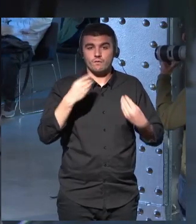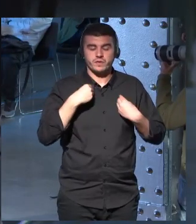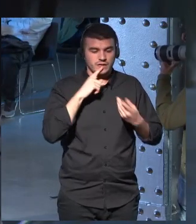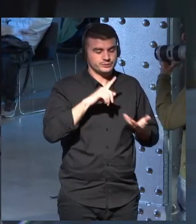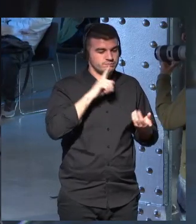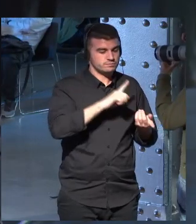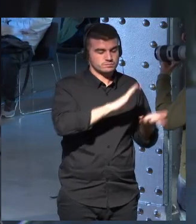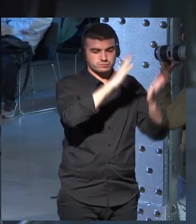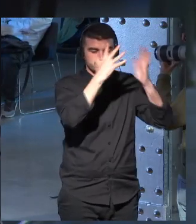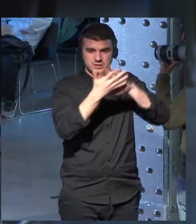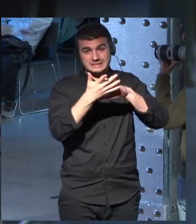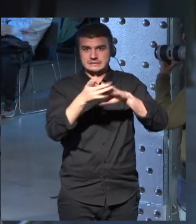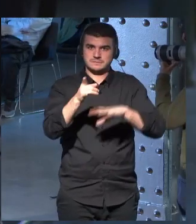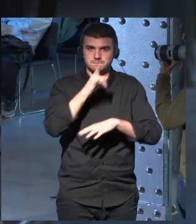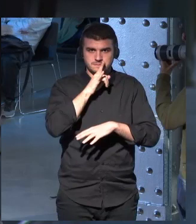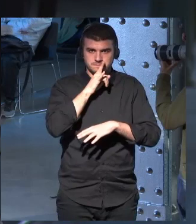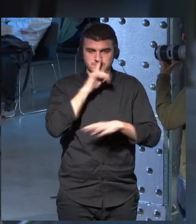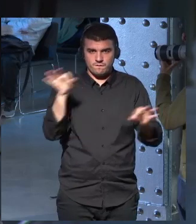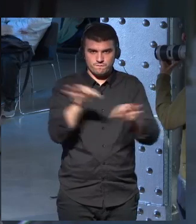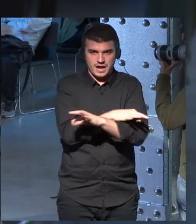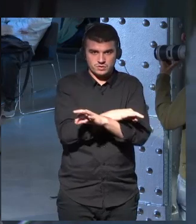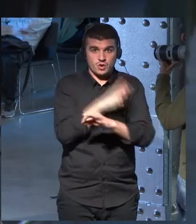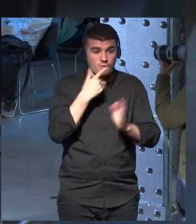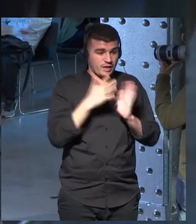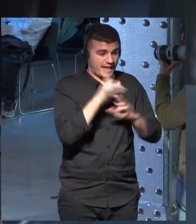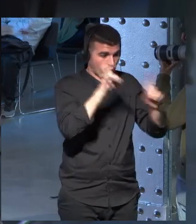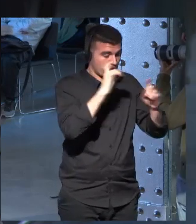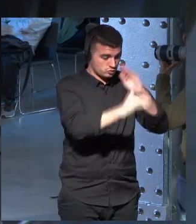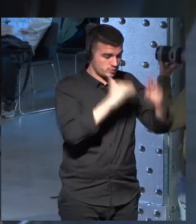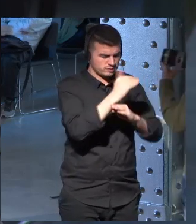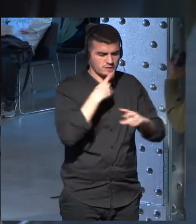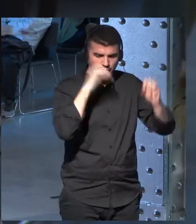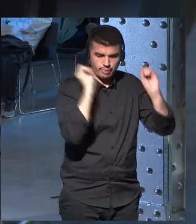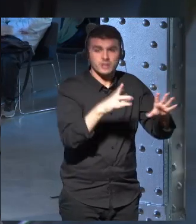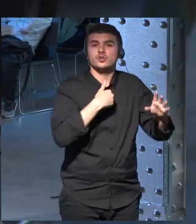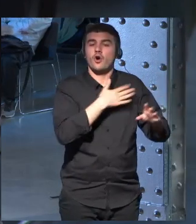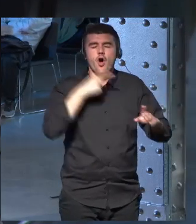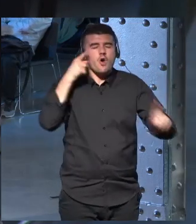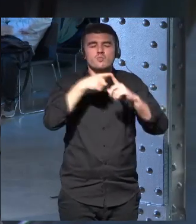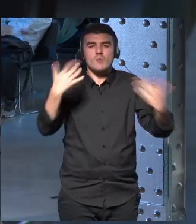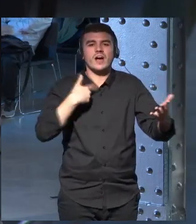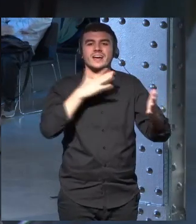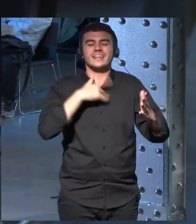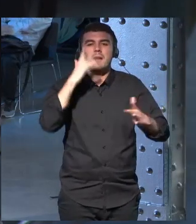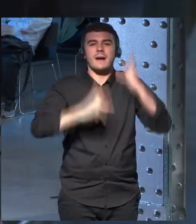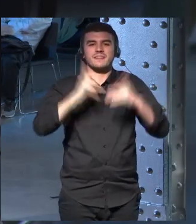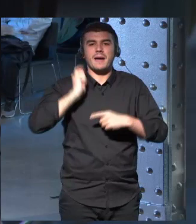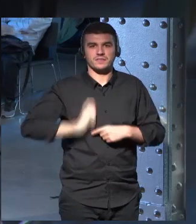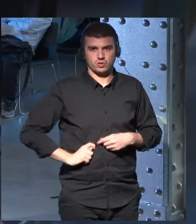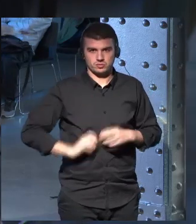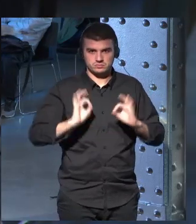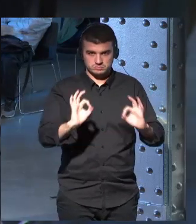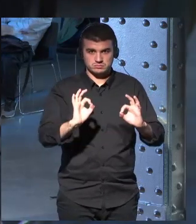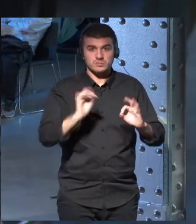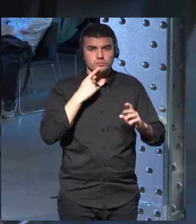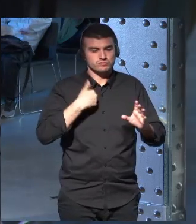after leaving high school. I decided that I wanted to be a mathematician, and I enrolled at the university